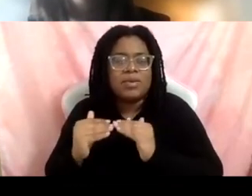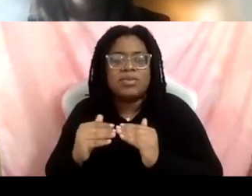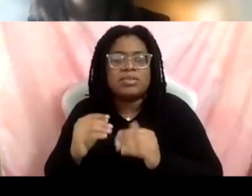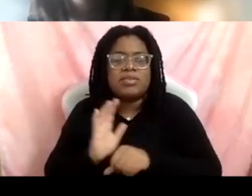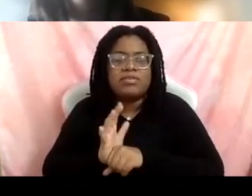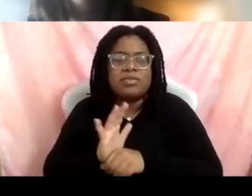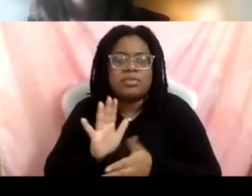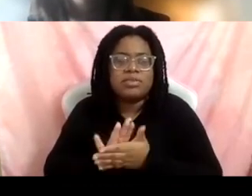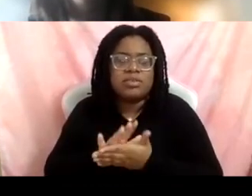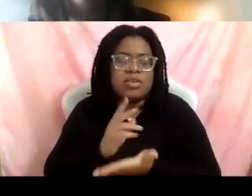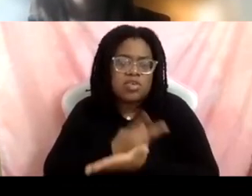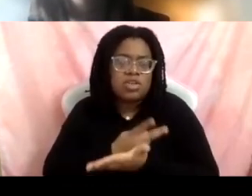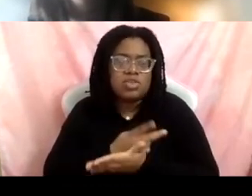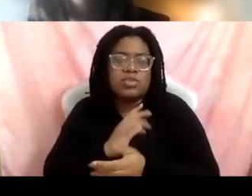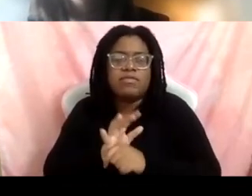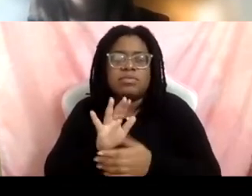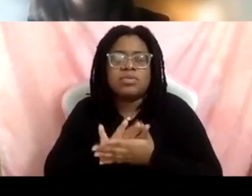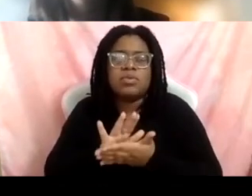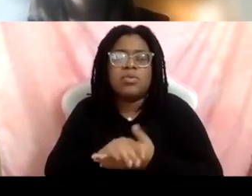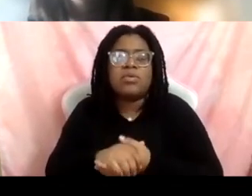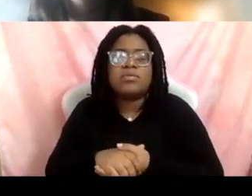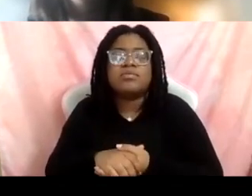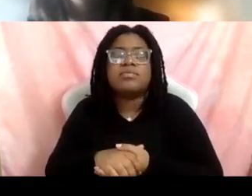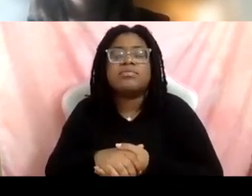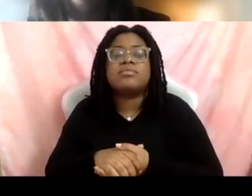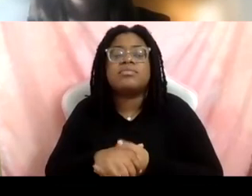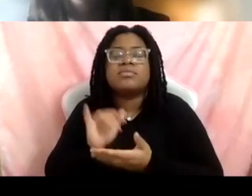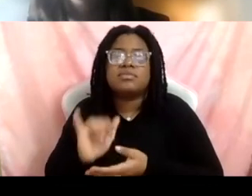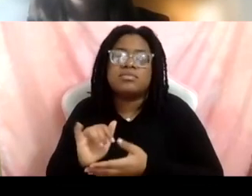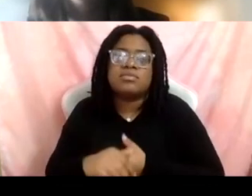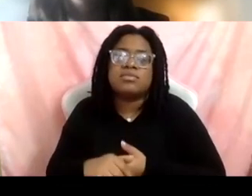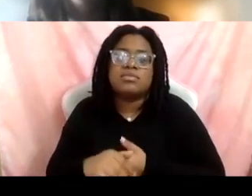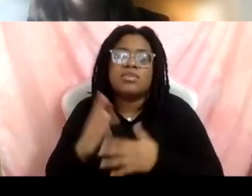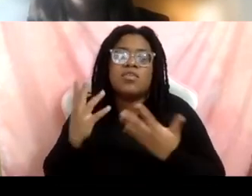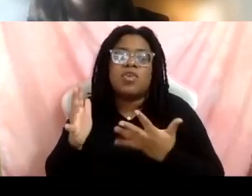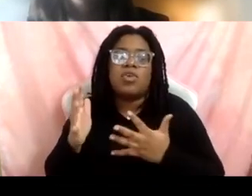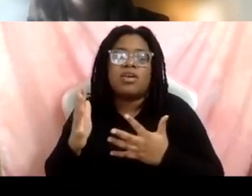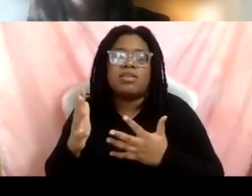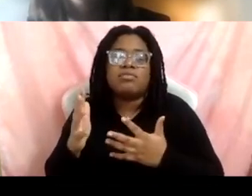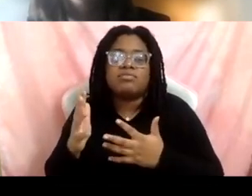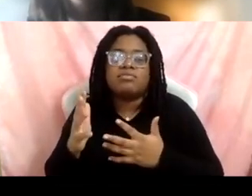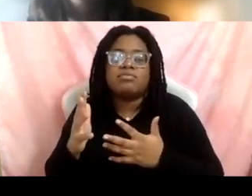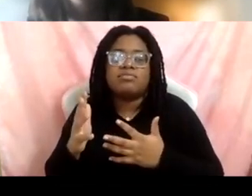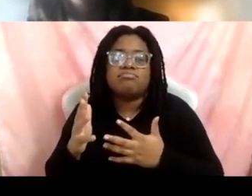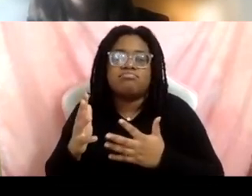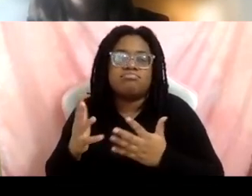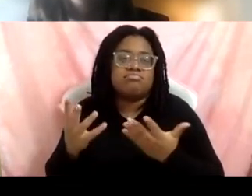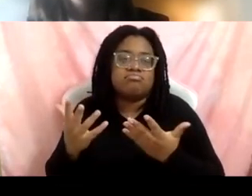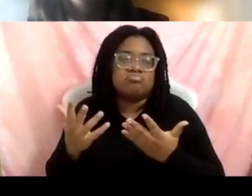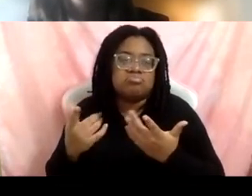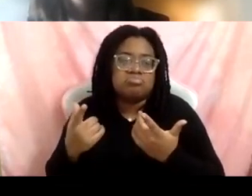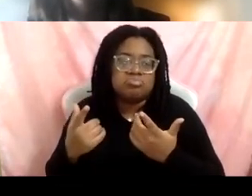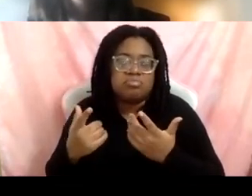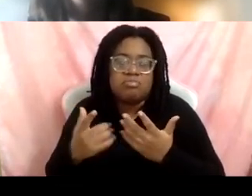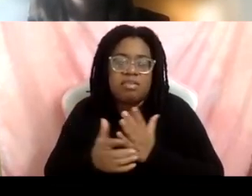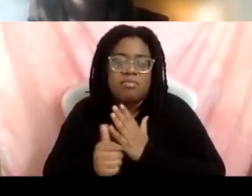and graduate film school. So there was this sense, I've already accomplished a lot. Like, I have a career in the film industry, so I didn't